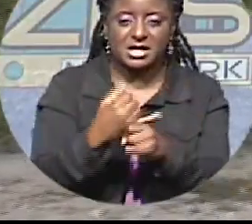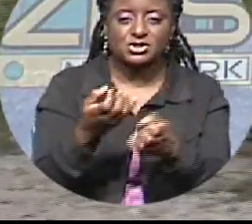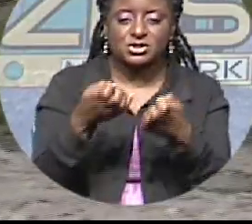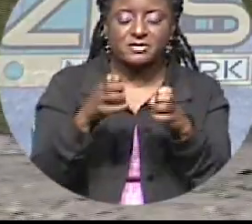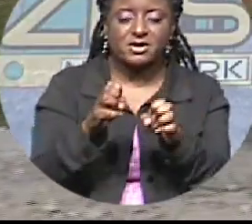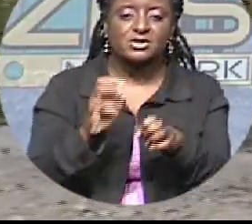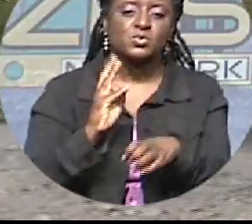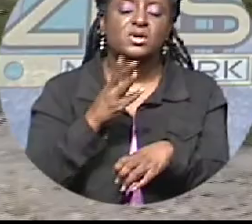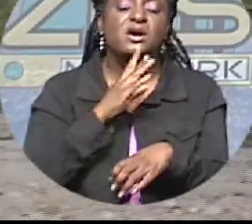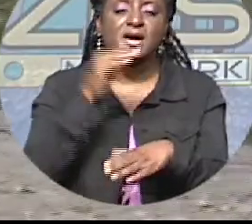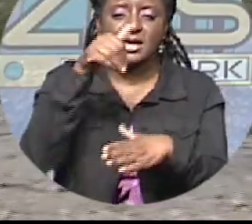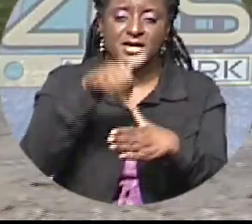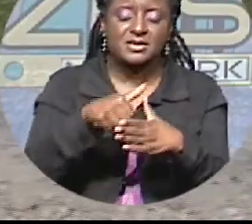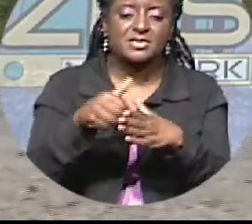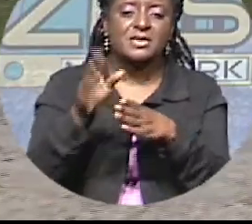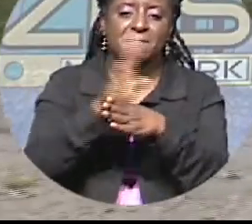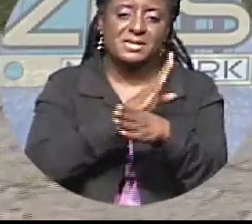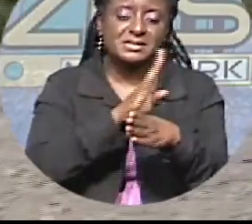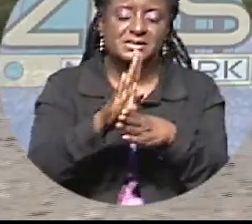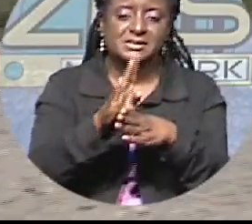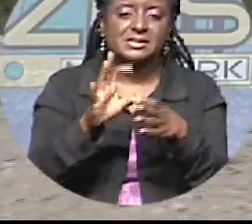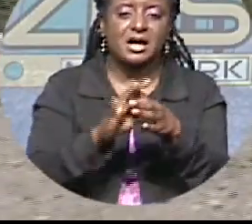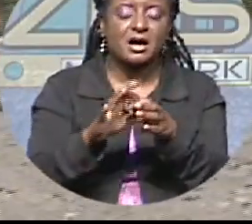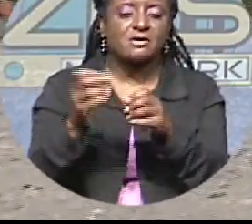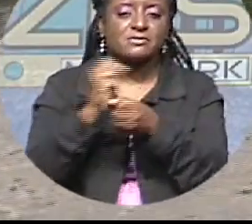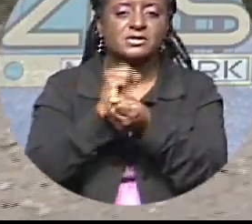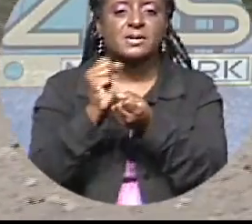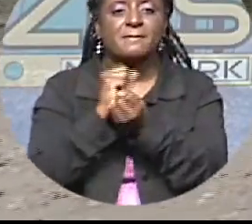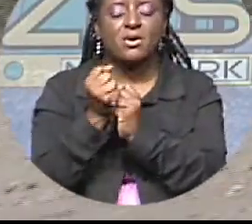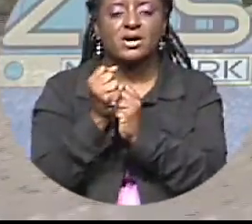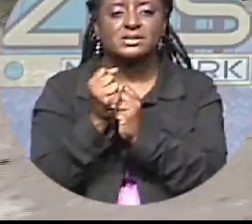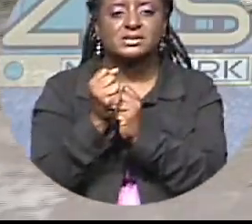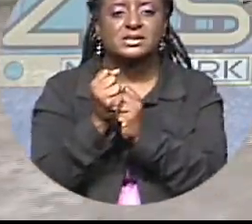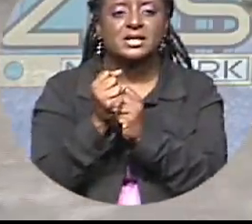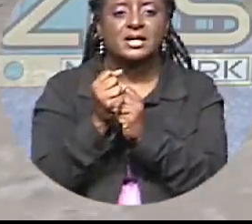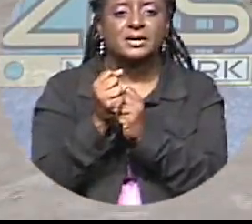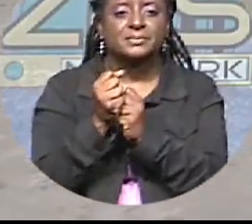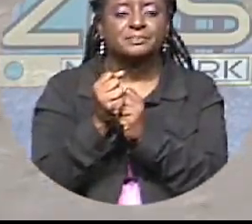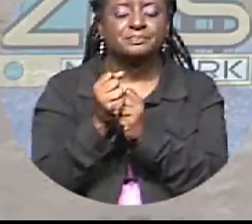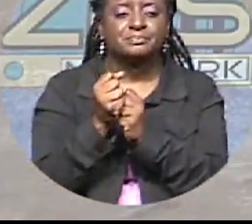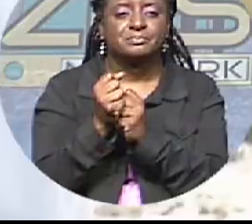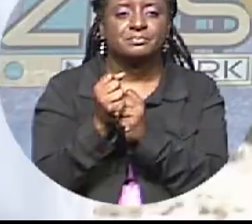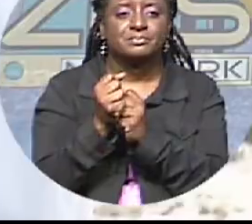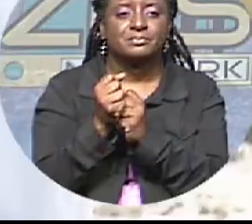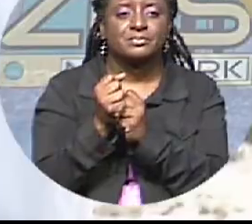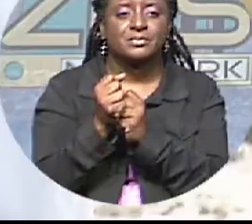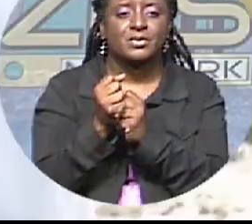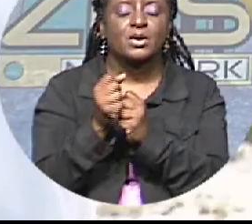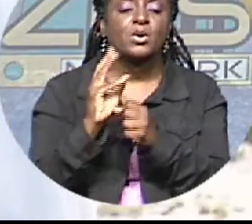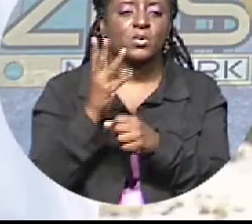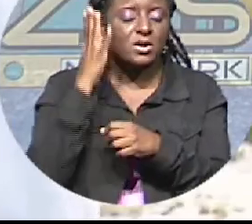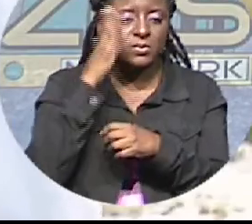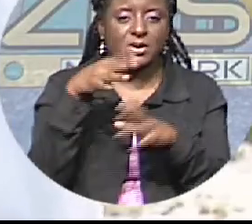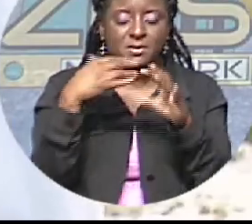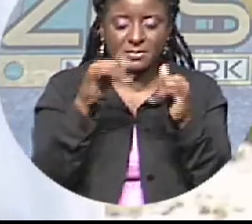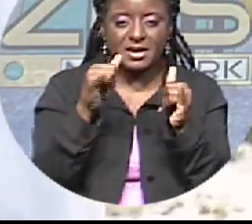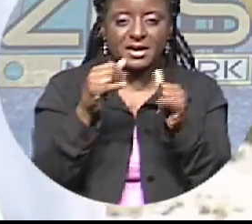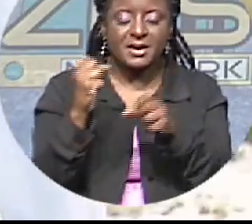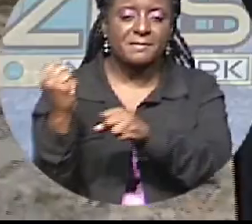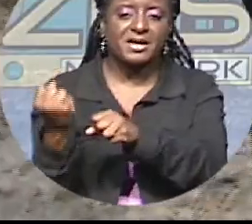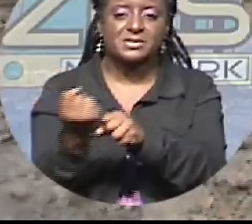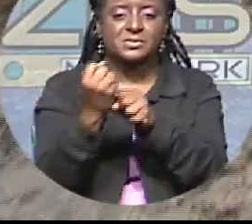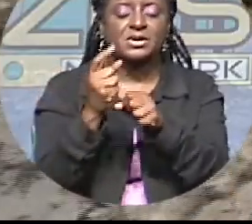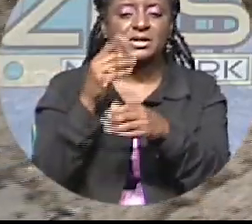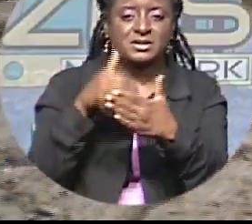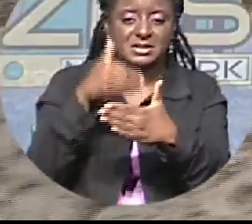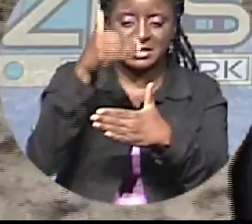in the business of sports. Okay, everyone is excited to play. Starting when? We're going to play baseball out here next